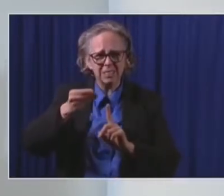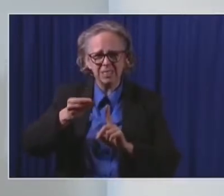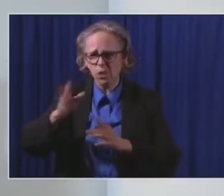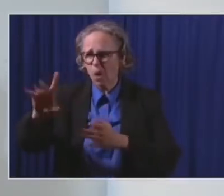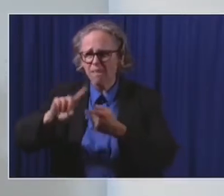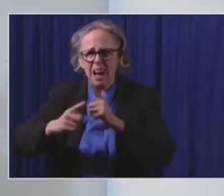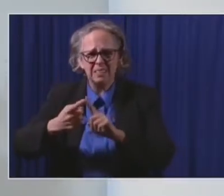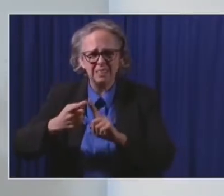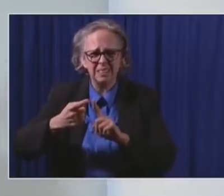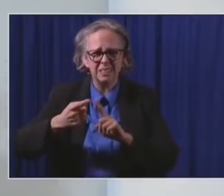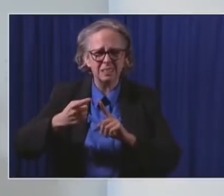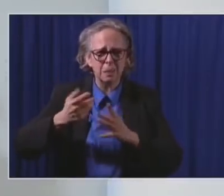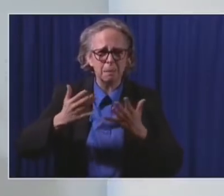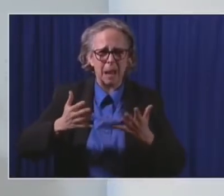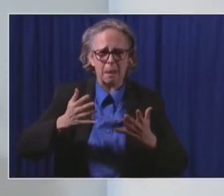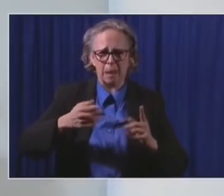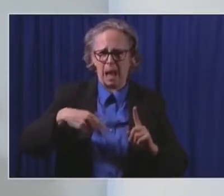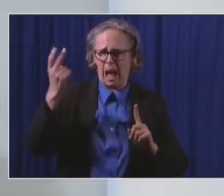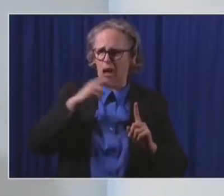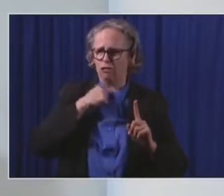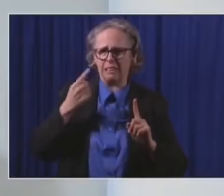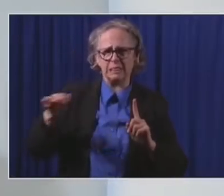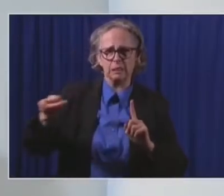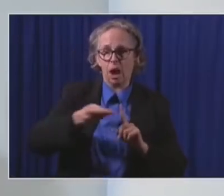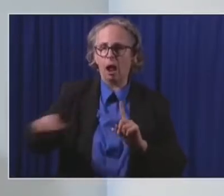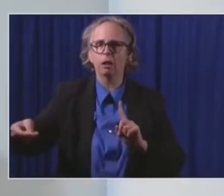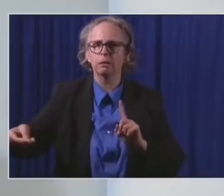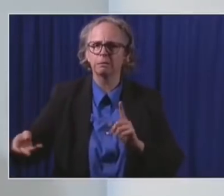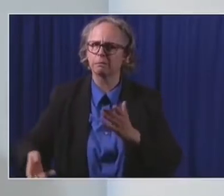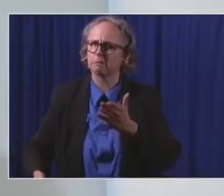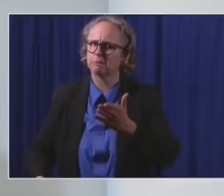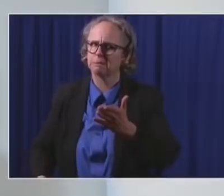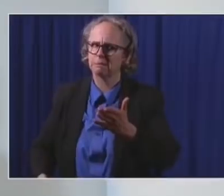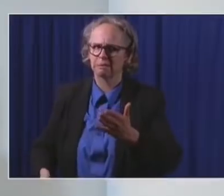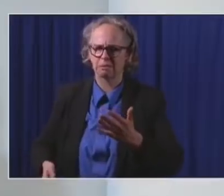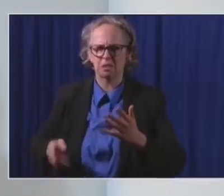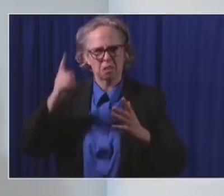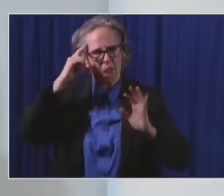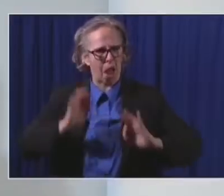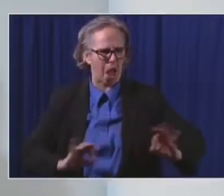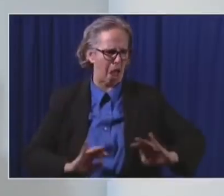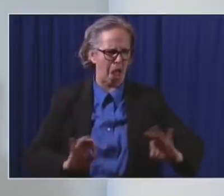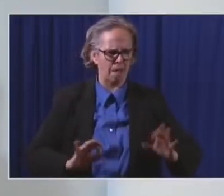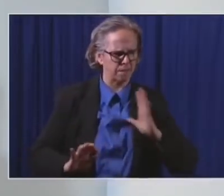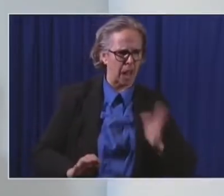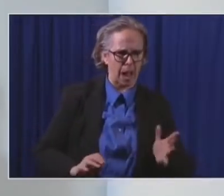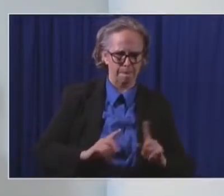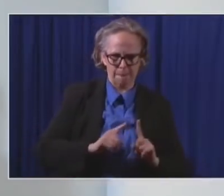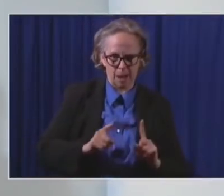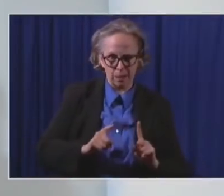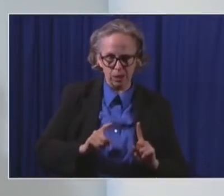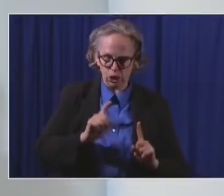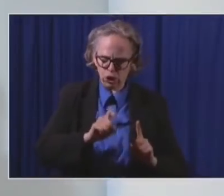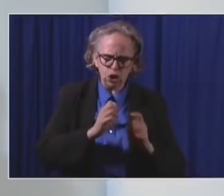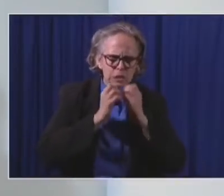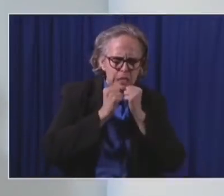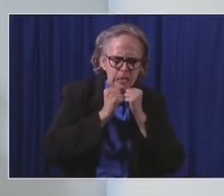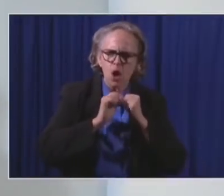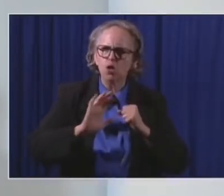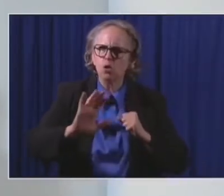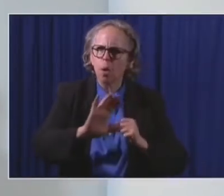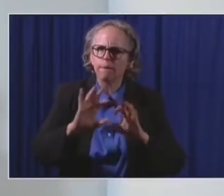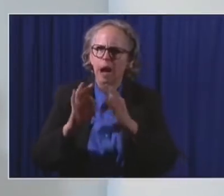to our athletes who are competing in sports, because you certainly have parents or grandparents or classmates who could be in a higher risk